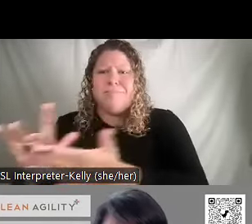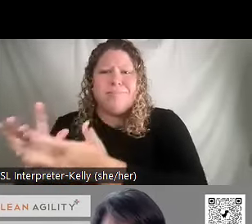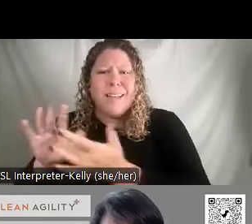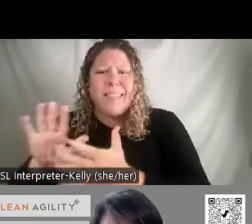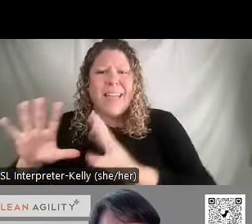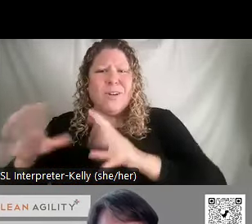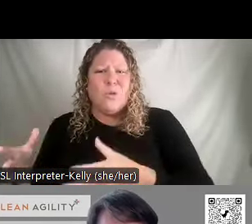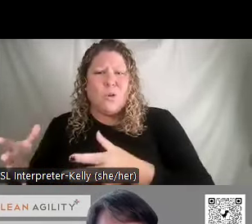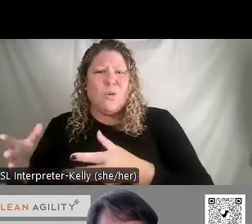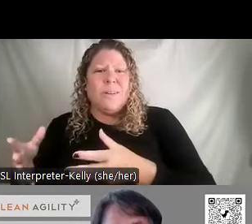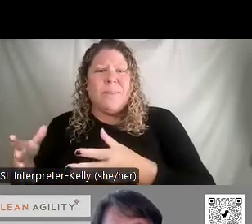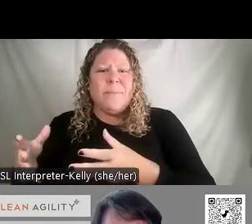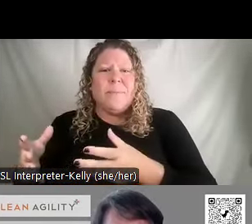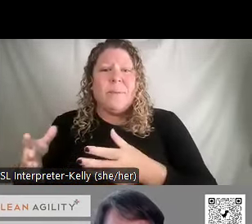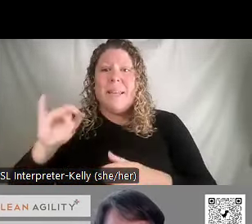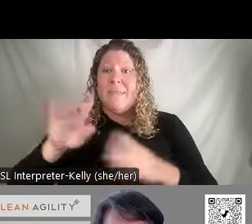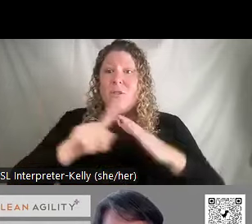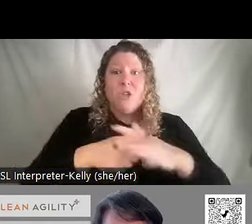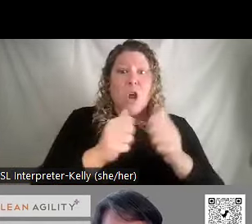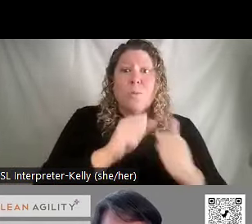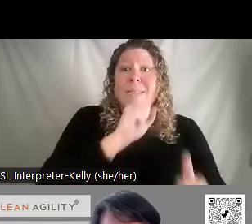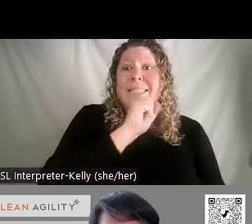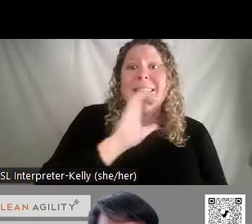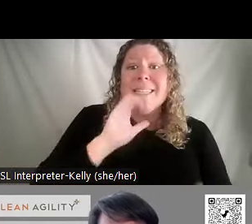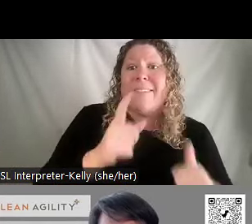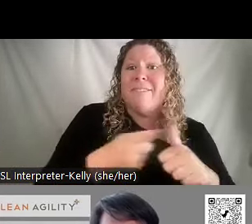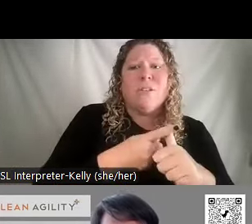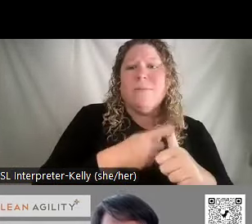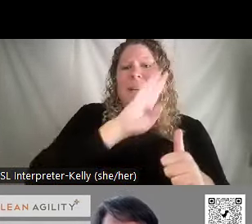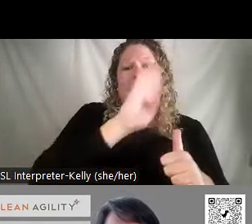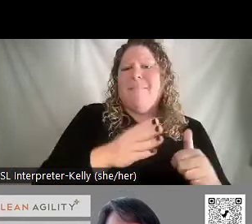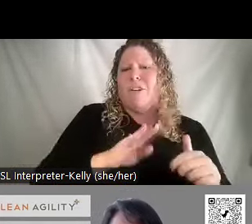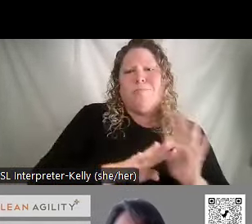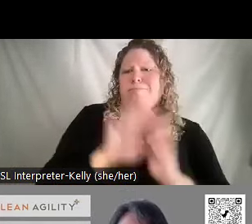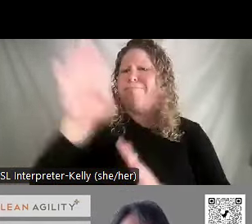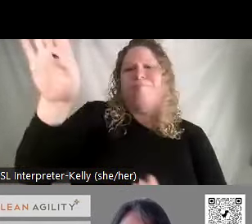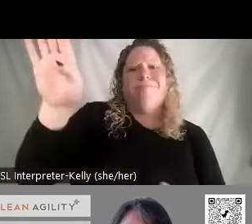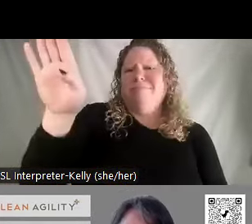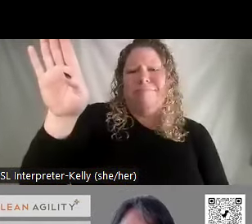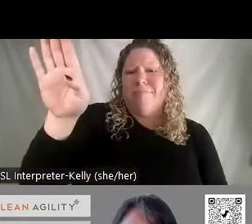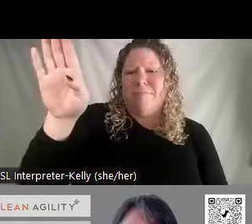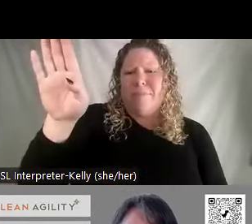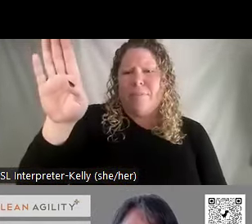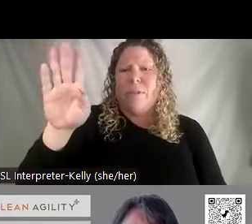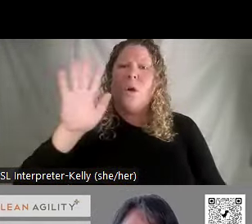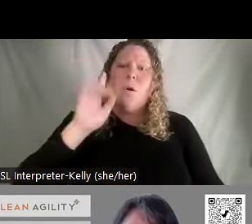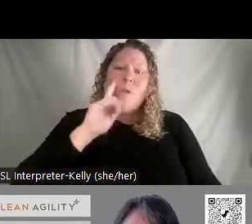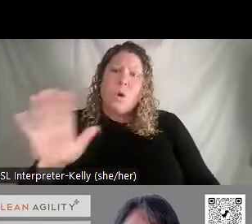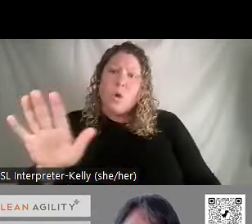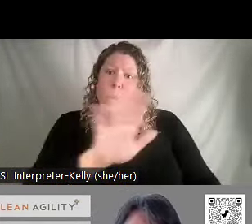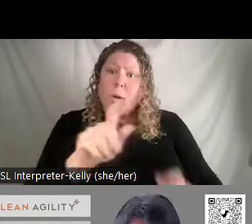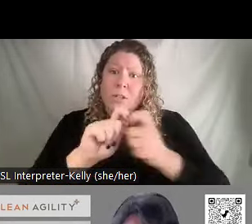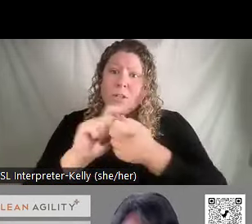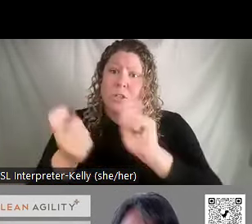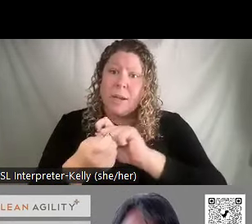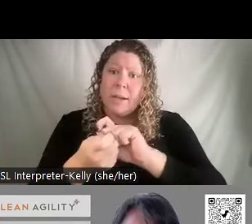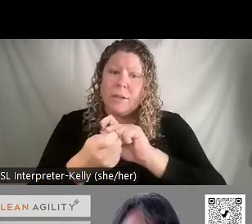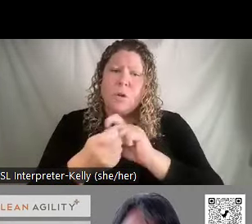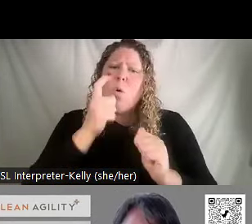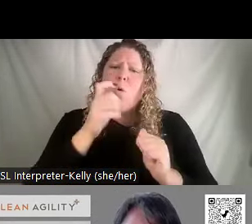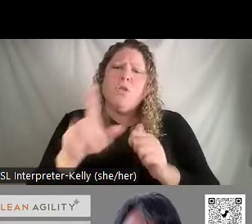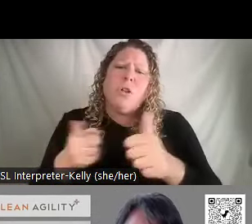if you started with the seniors, you wouldn't have gotten there. So think about it. For your change initiative, who would be those first followers that would